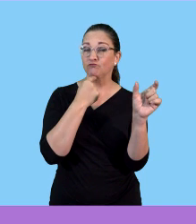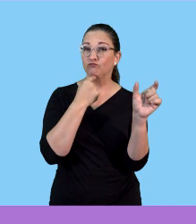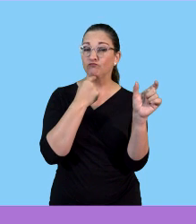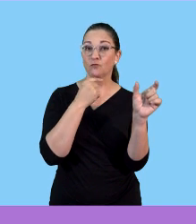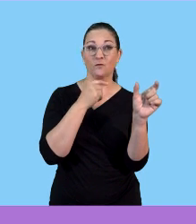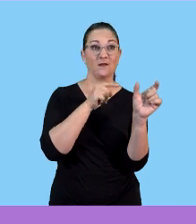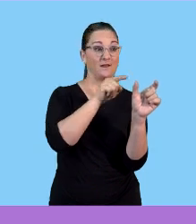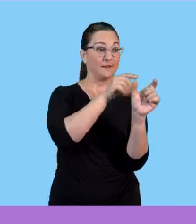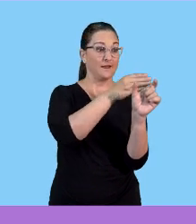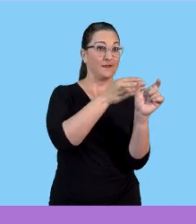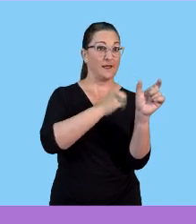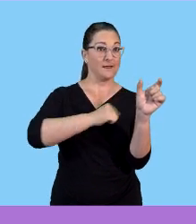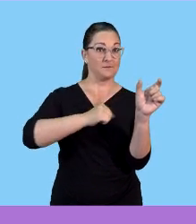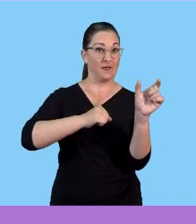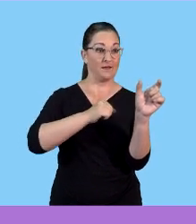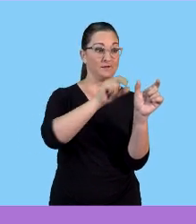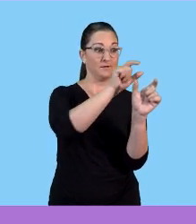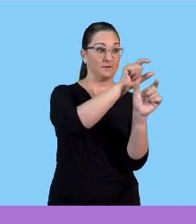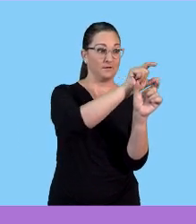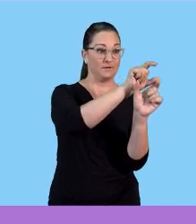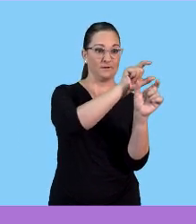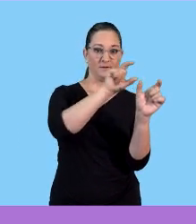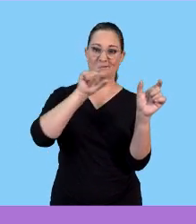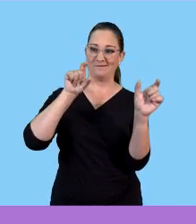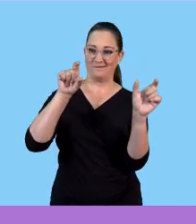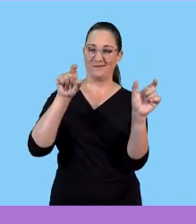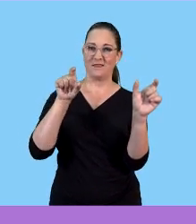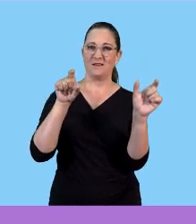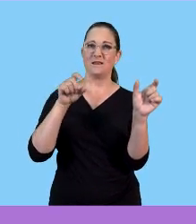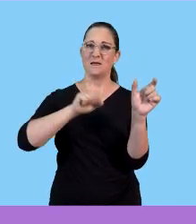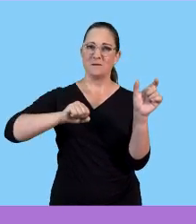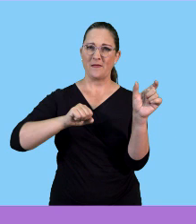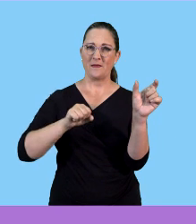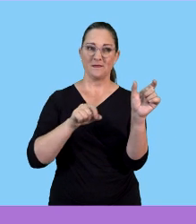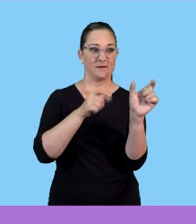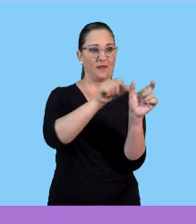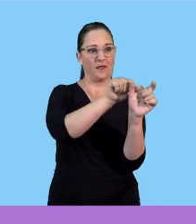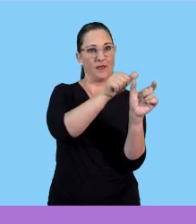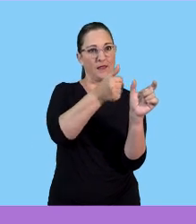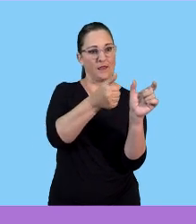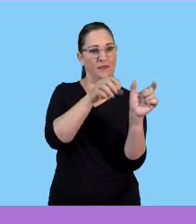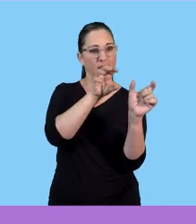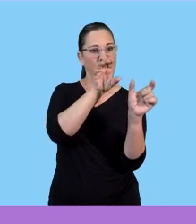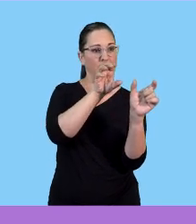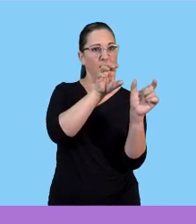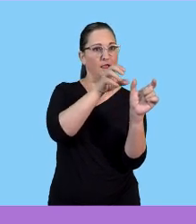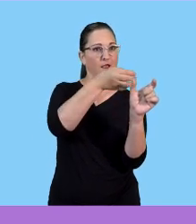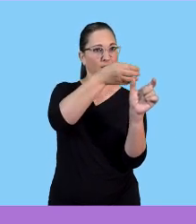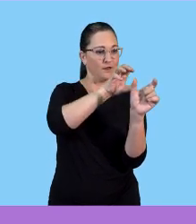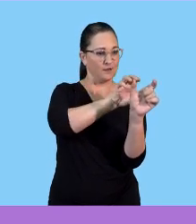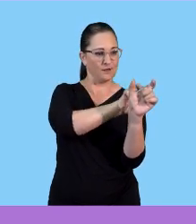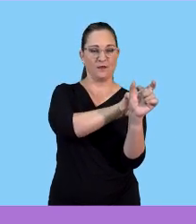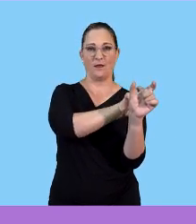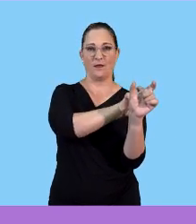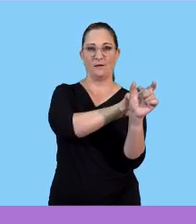up that little space of the 3 meters. And if I put another piece of grass next to it, that piece of